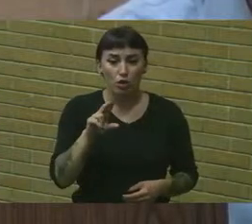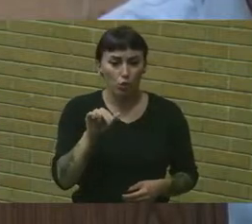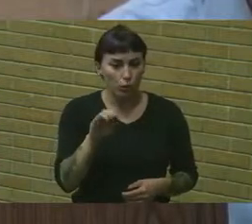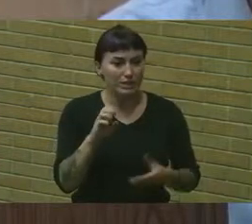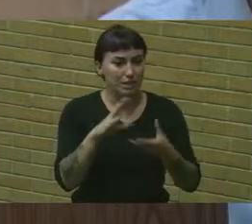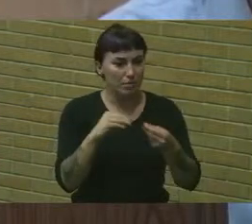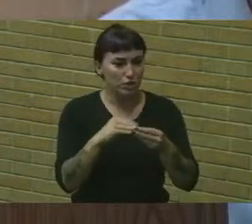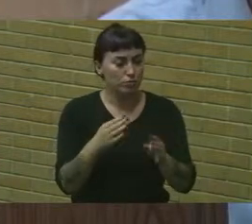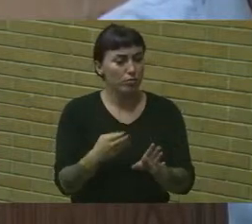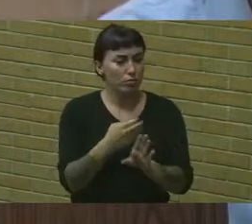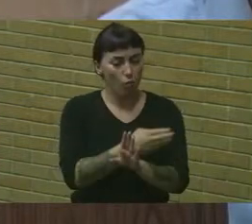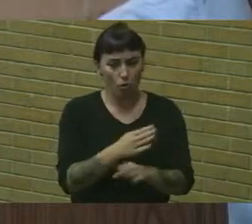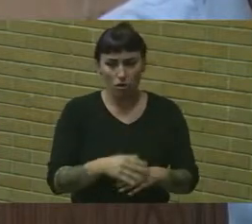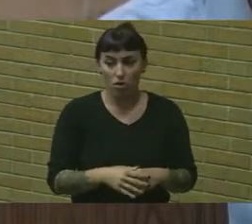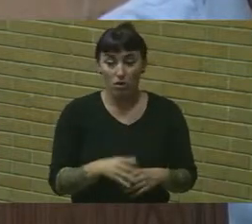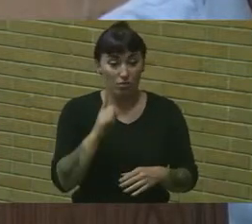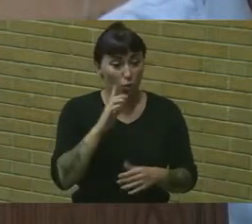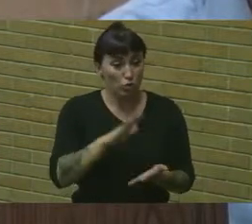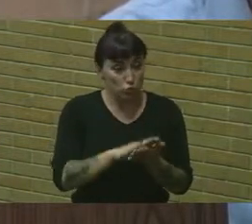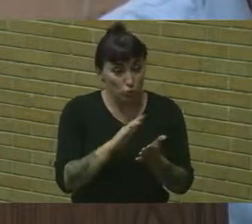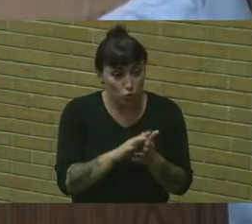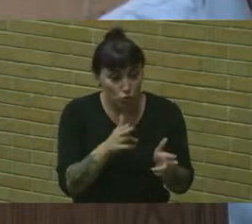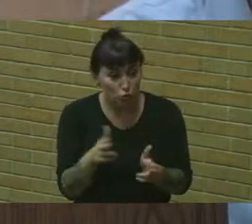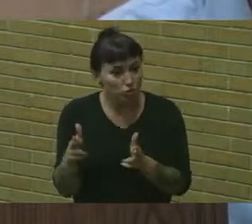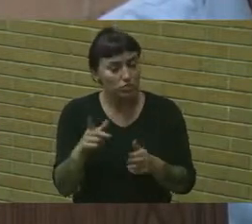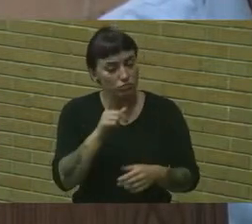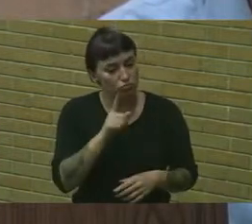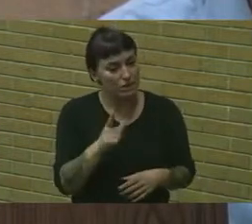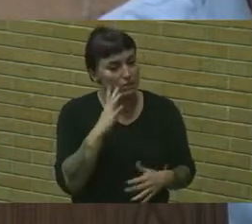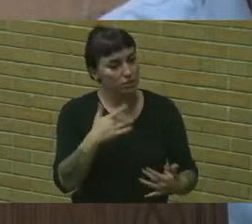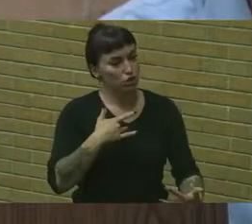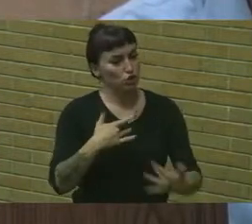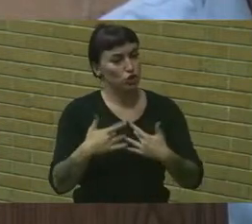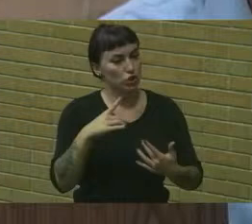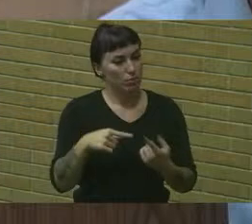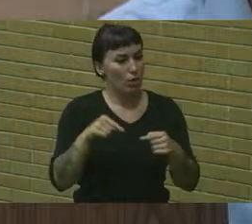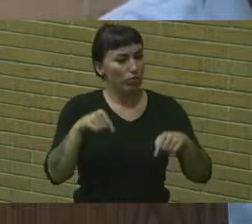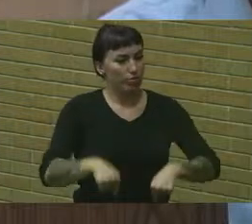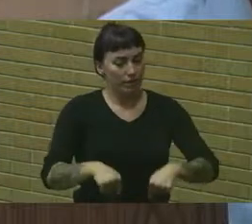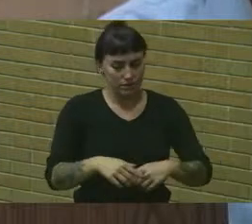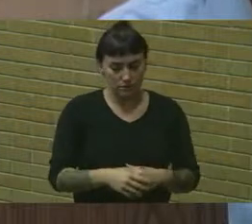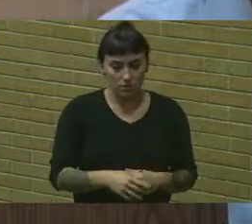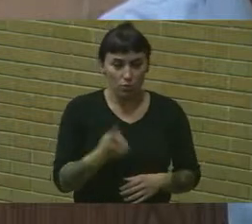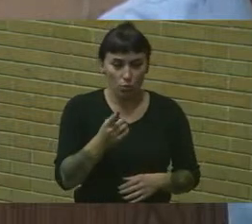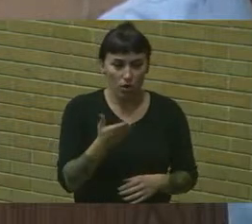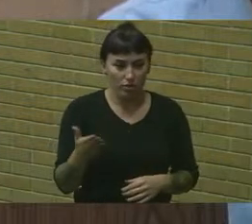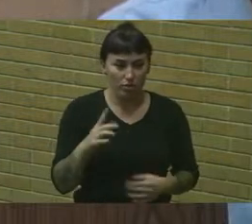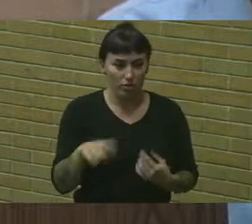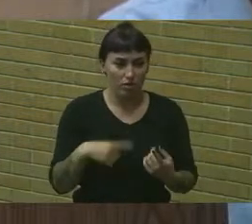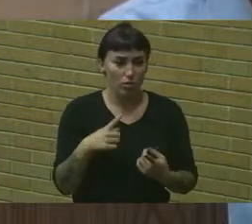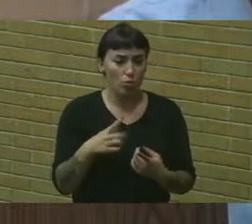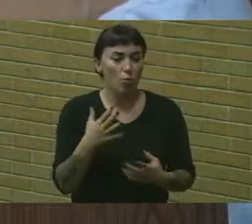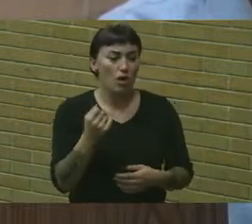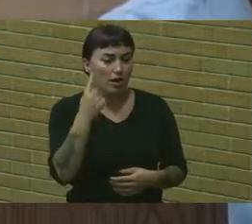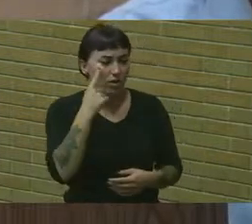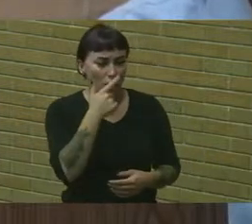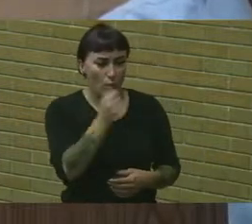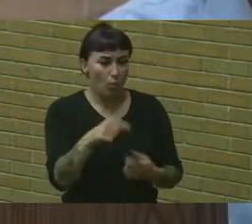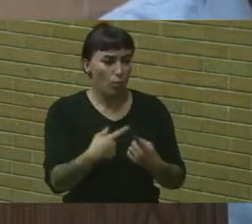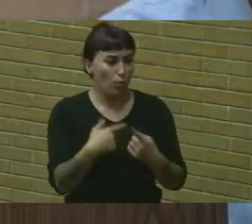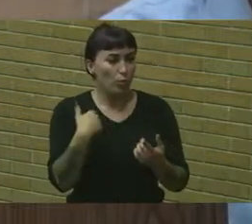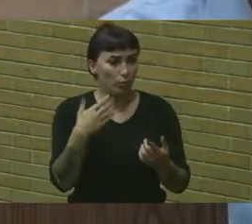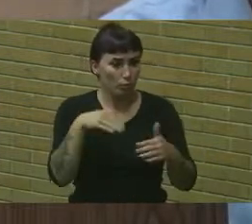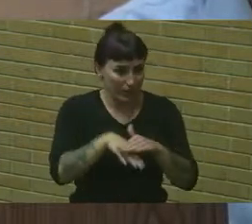mentioned, as far as the school shooting, should really be concerned about this. And one of the things is, when I thought was interesting when we came in